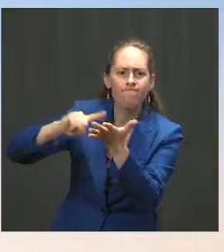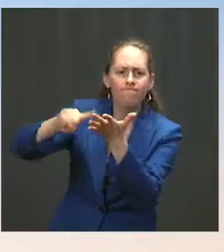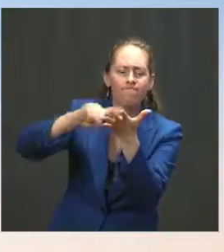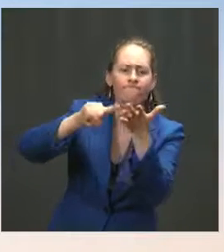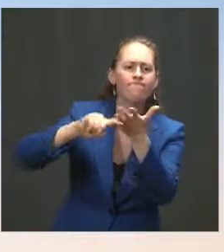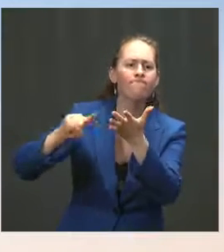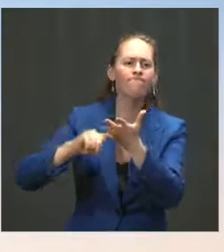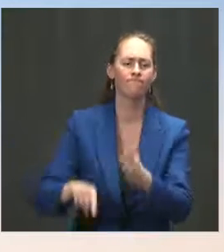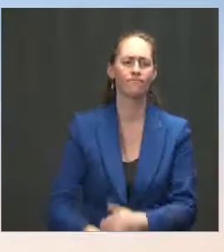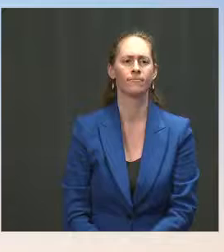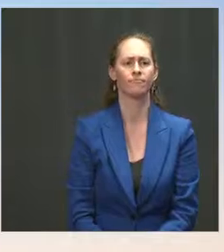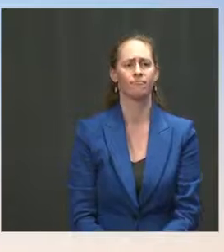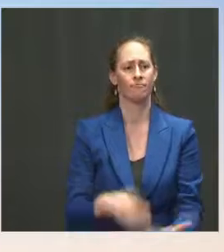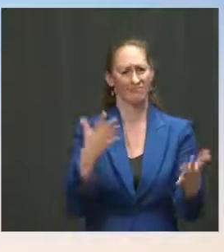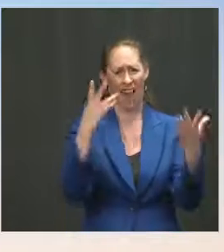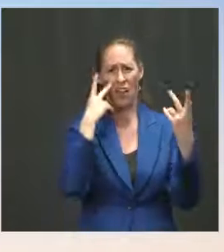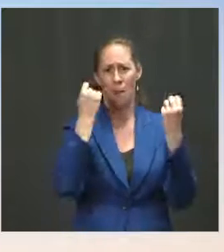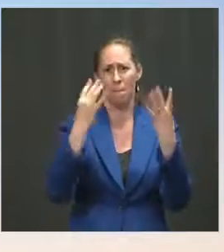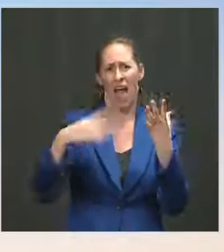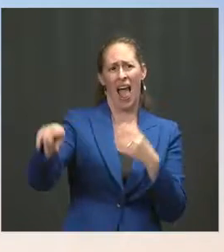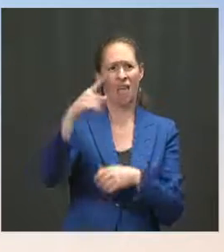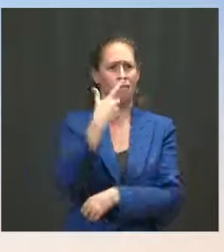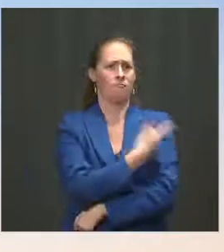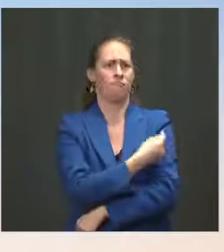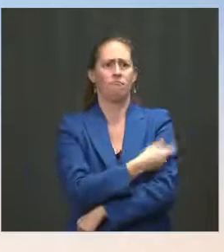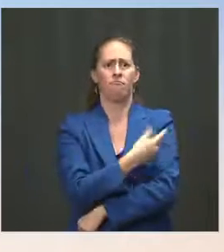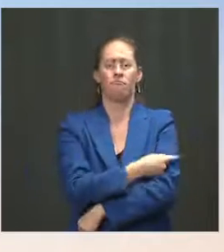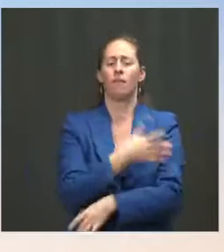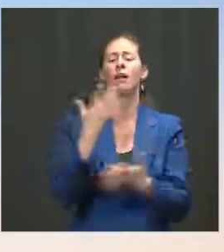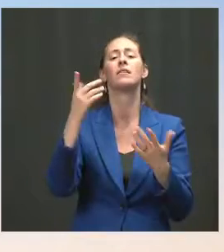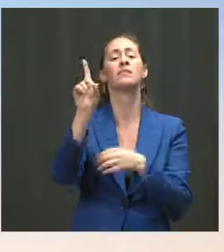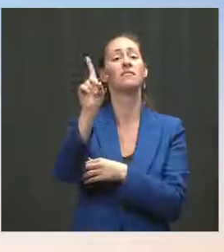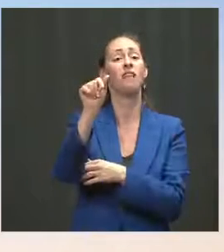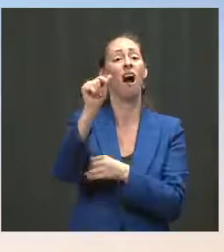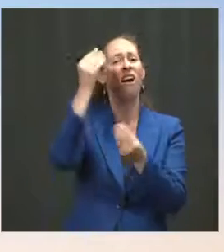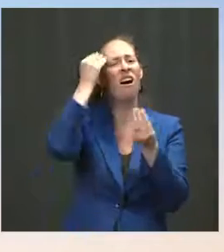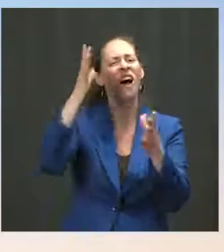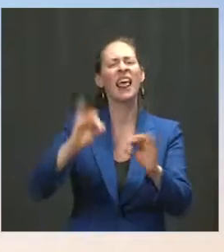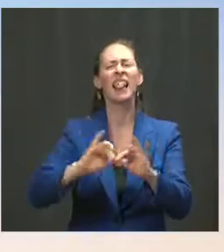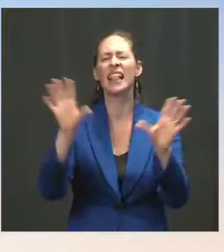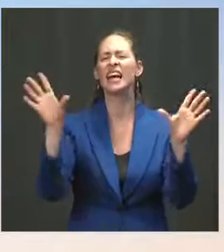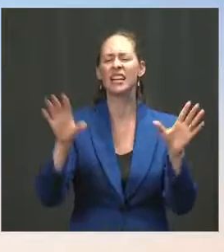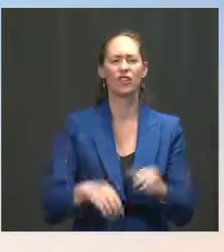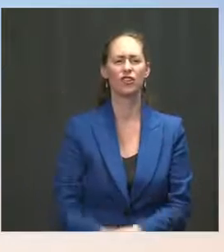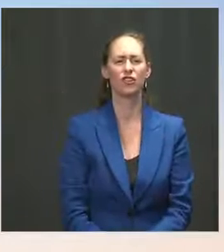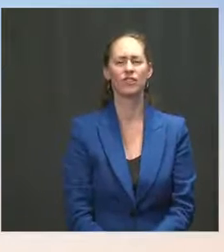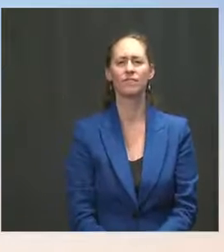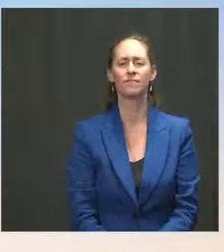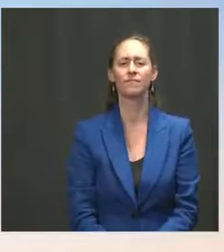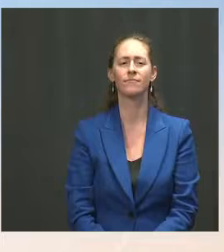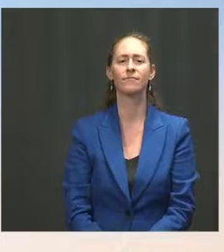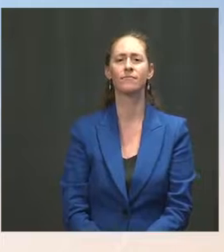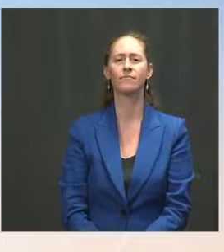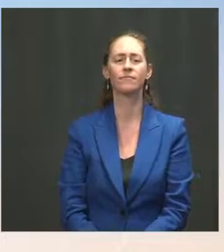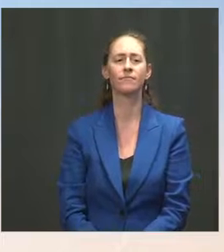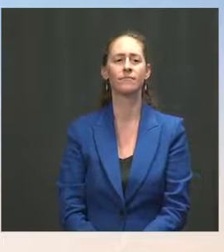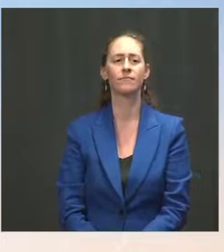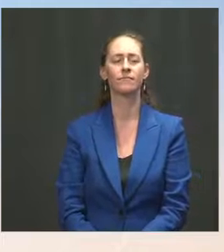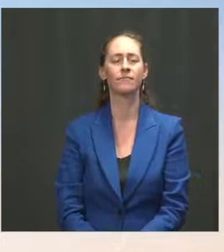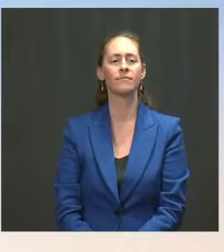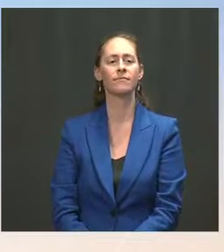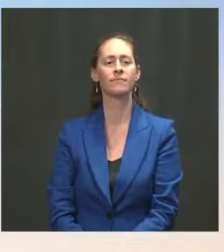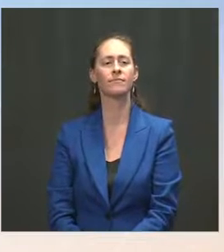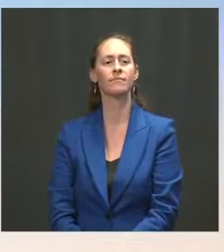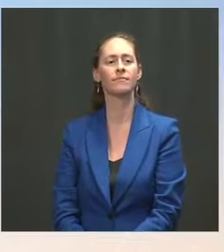clear across the country. Go ahead. Back on Afghanistan, Jen, the president made his view clear yesterday that he doesn't regret his decision, but a U.S. intelligence official is